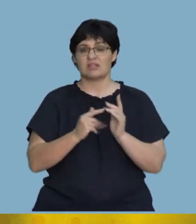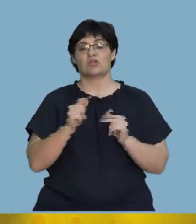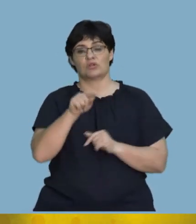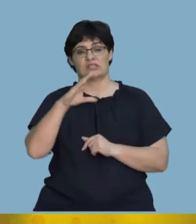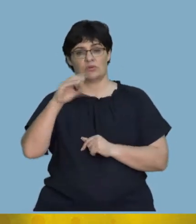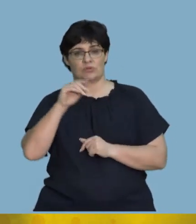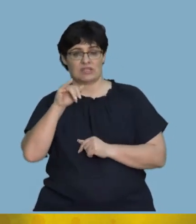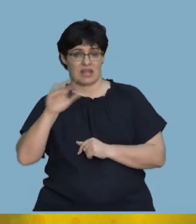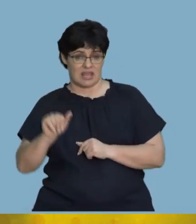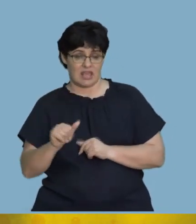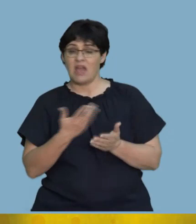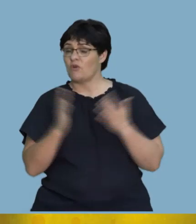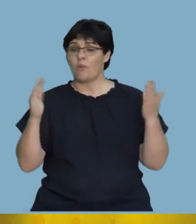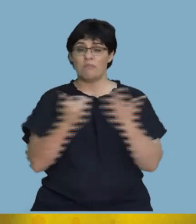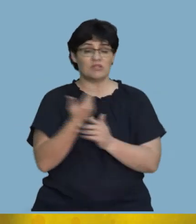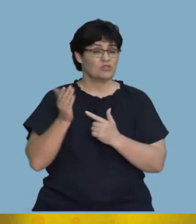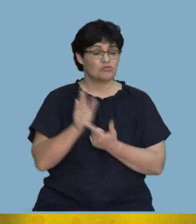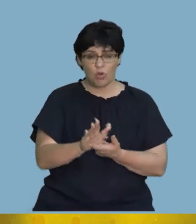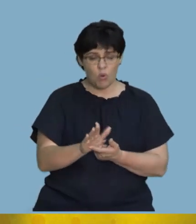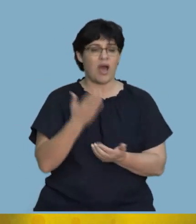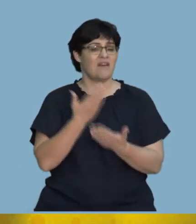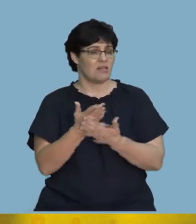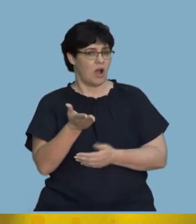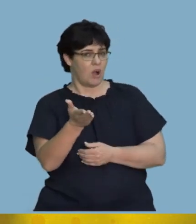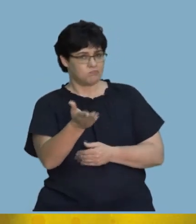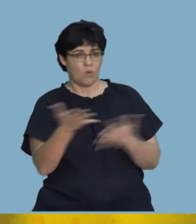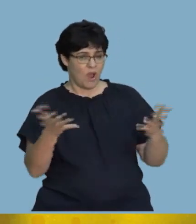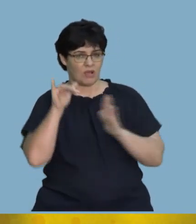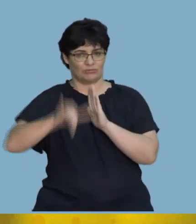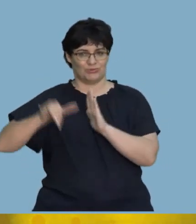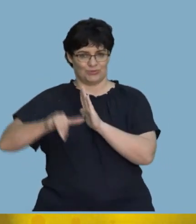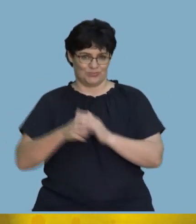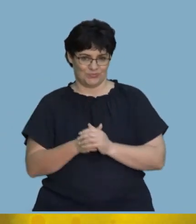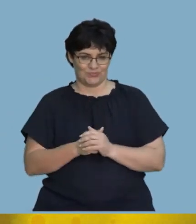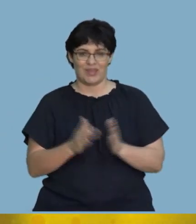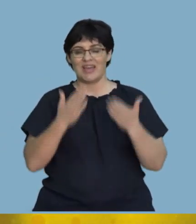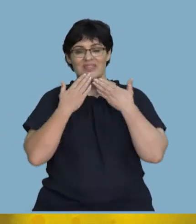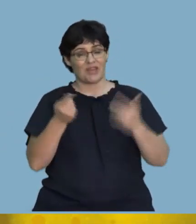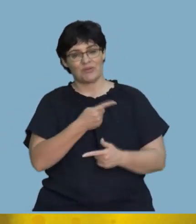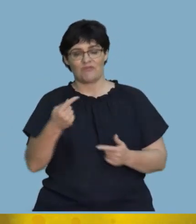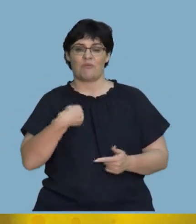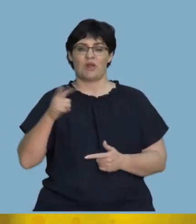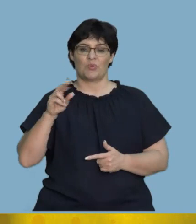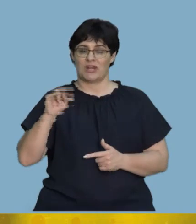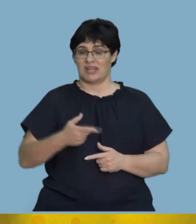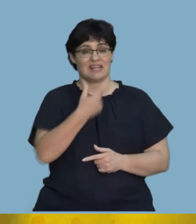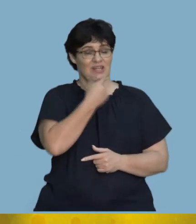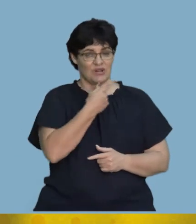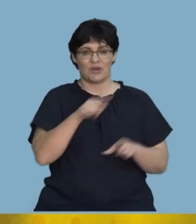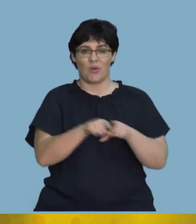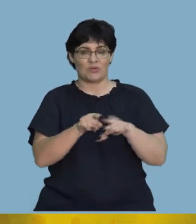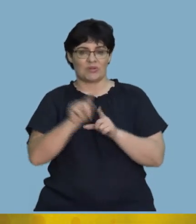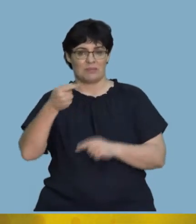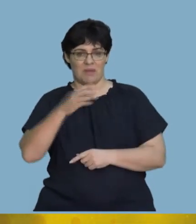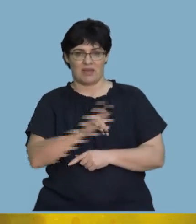www.wasamatrix.co.za, and if you missed any of the shows, they are available on our YouTube channel. Thank you so much, guys, from me, Luni, Nicolene, and